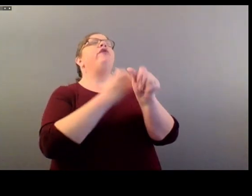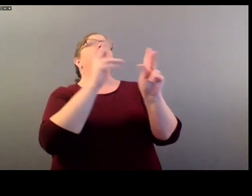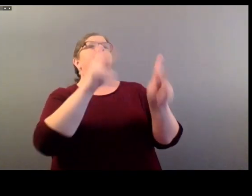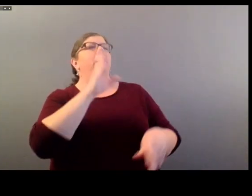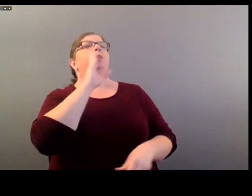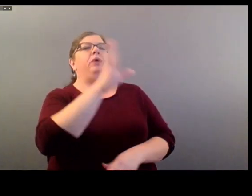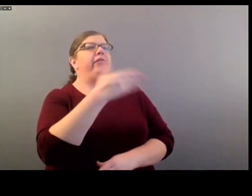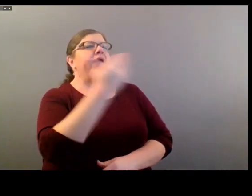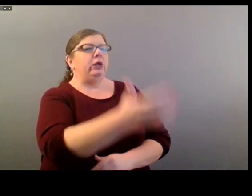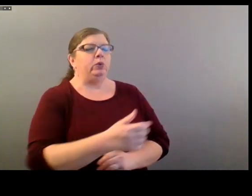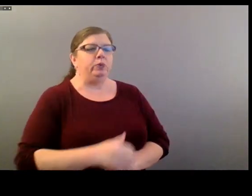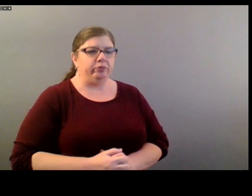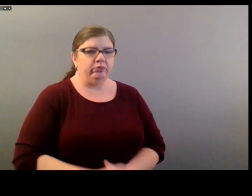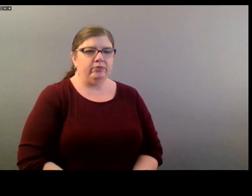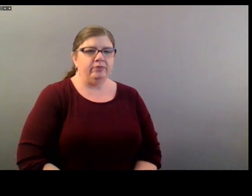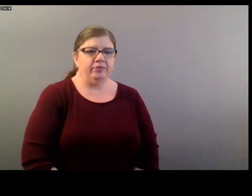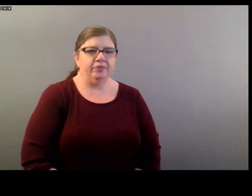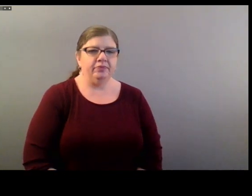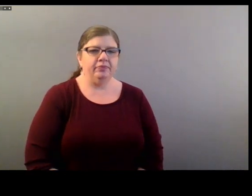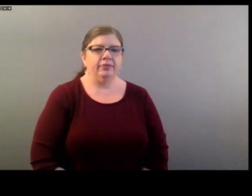Okay.